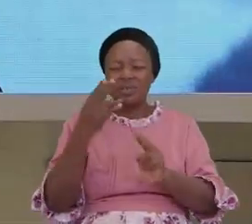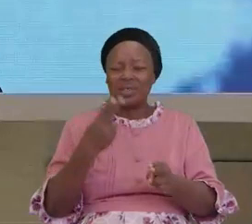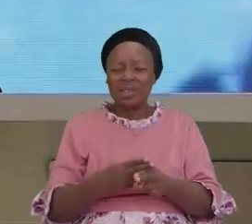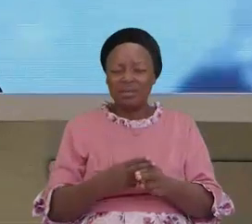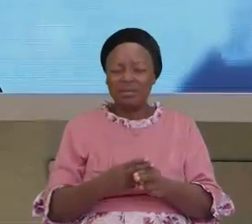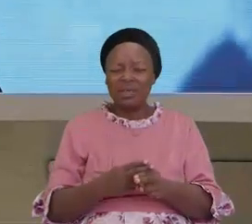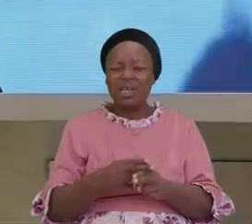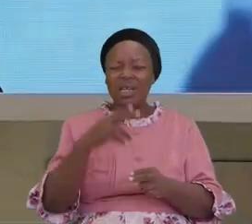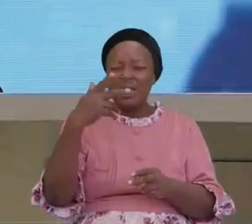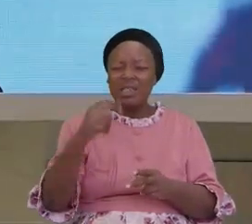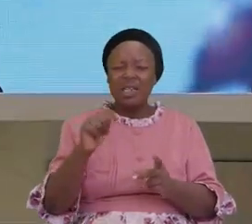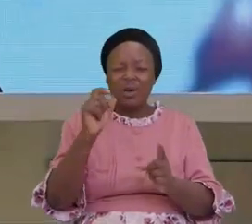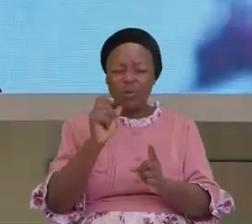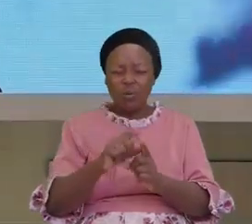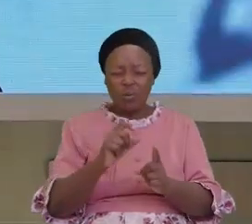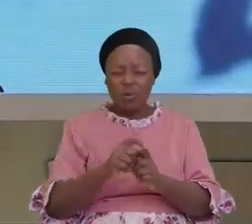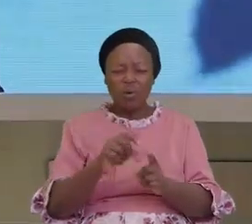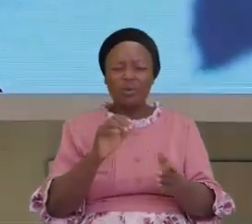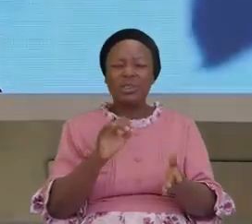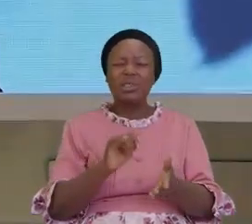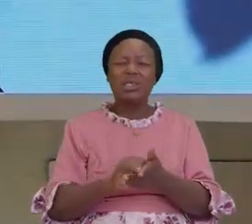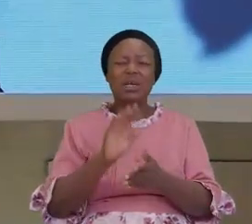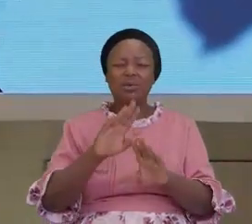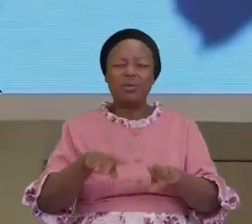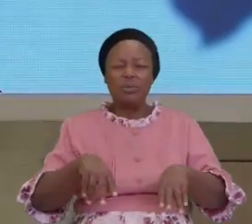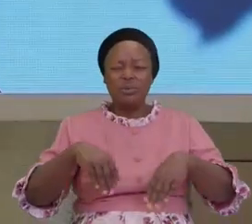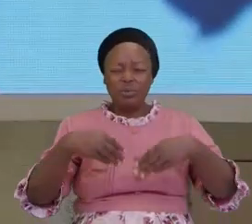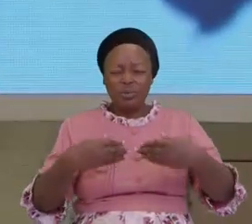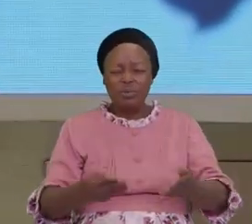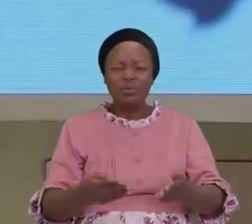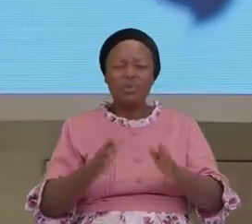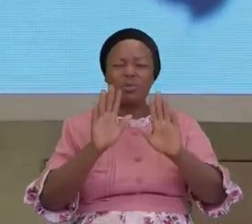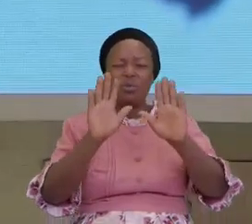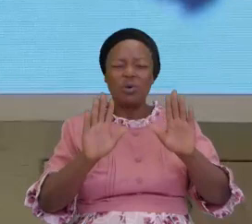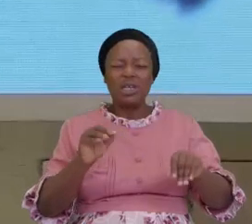The word that will produce wonders in every life.